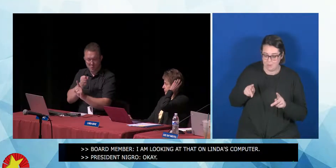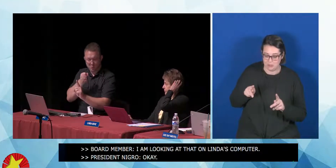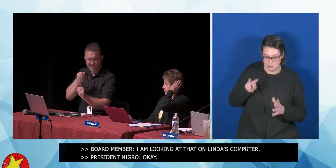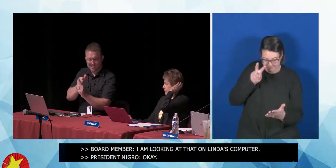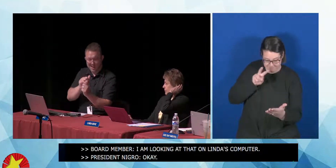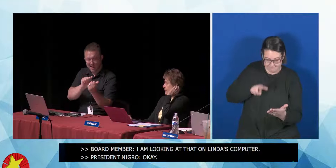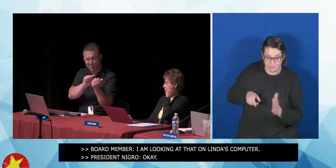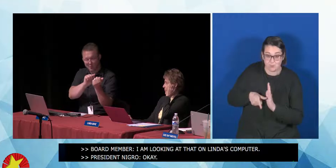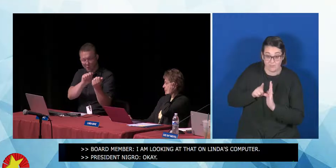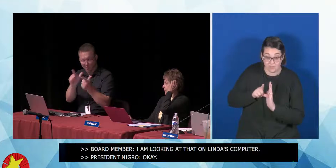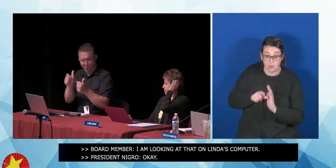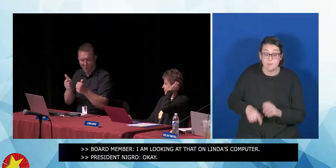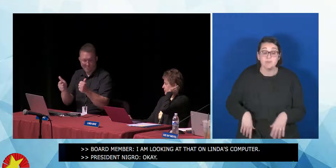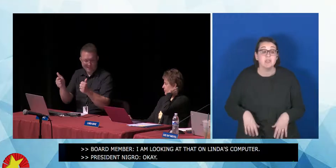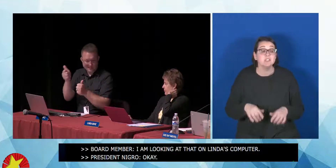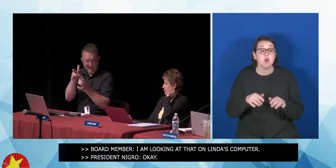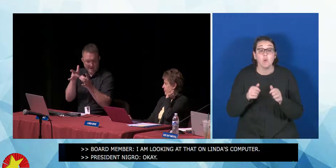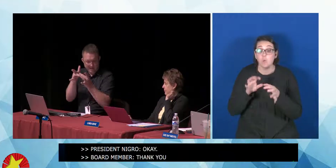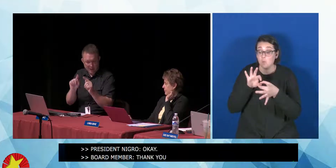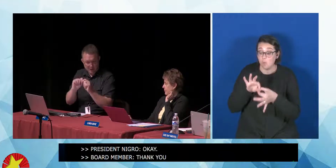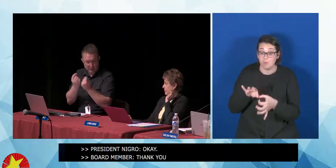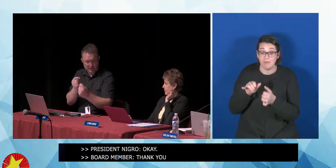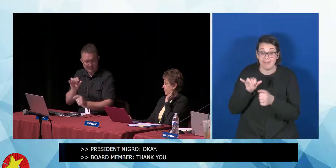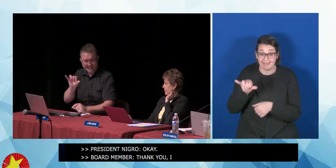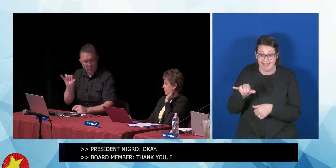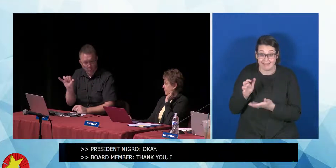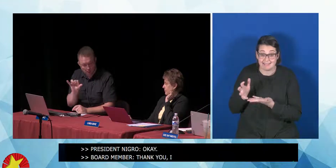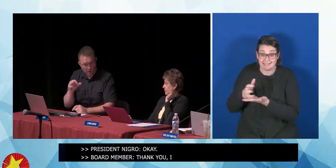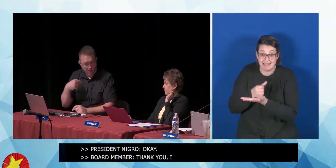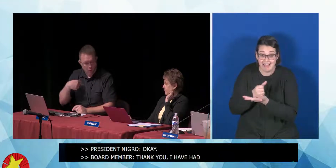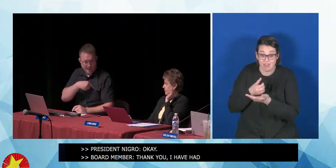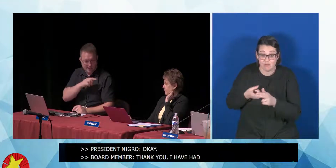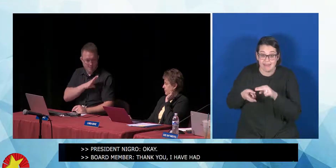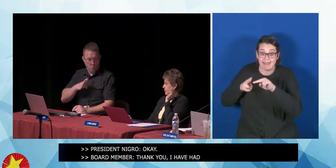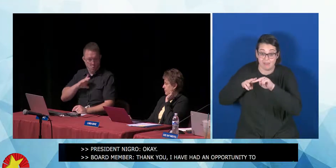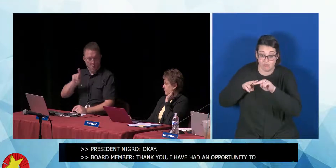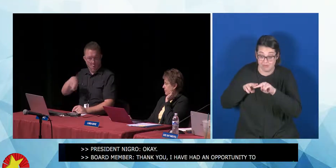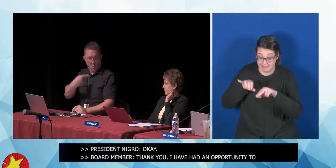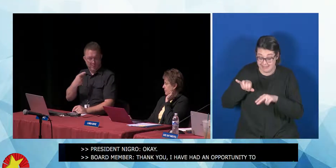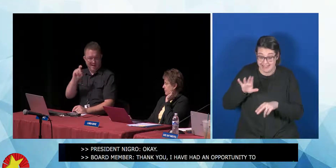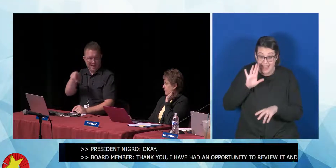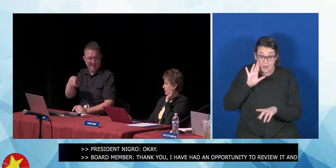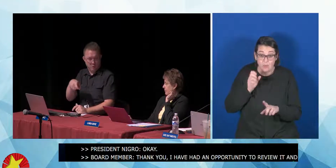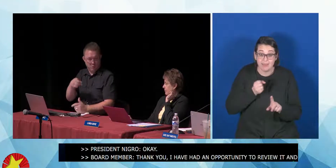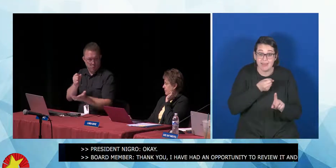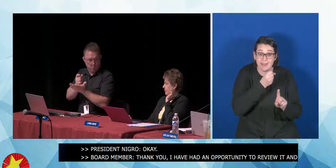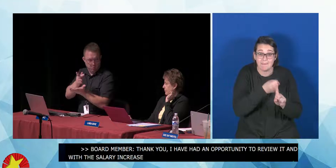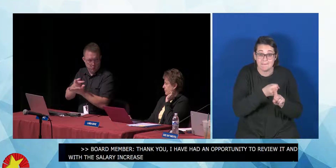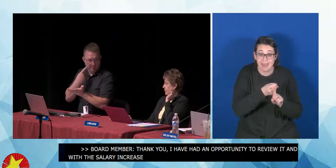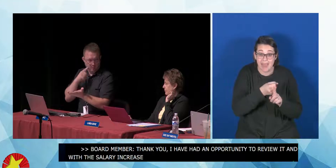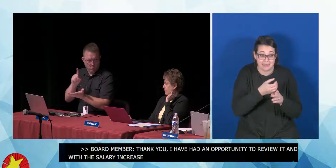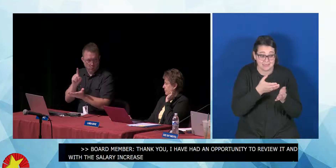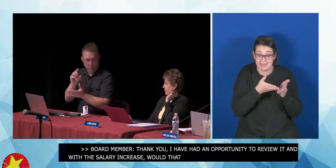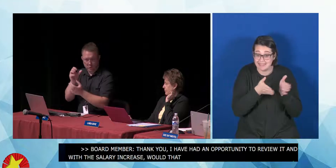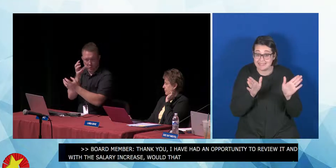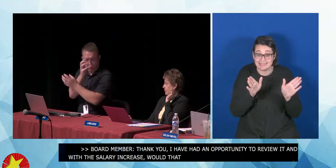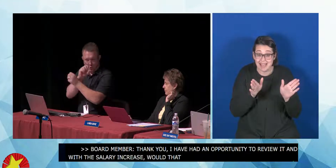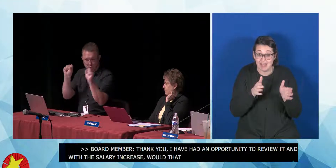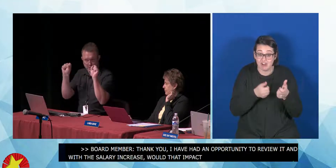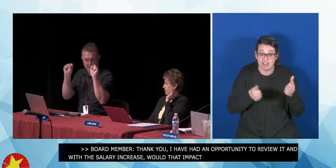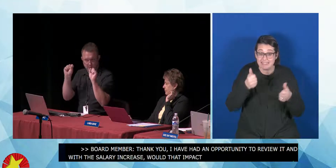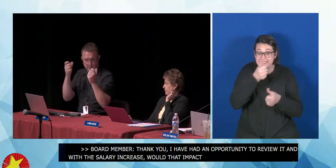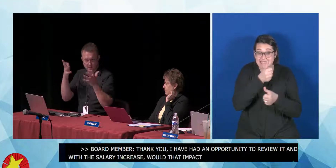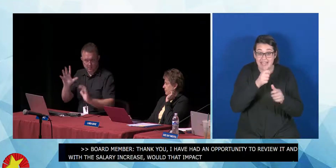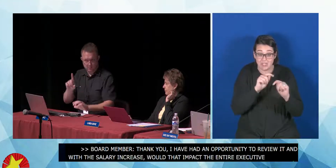With that salary increase, does that impact the entire executive team as well? Does